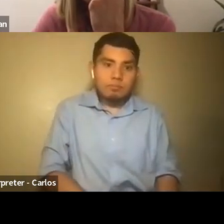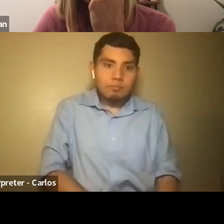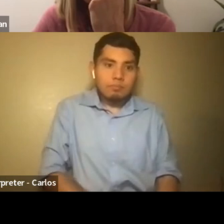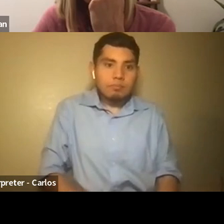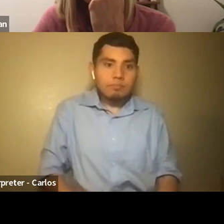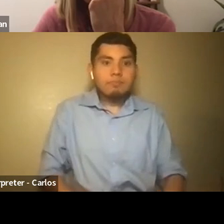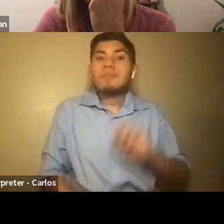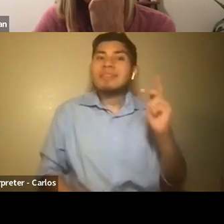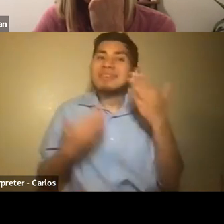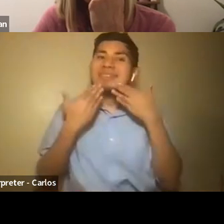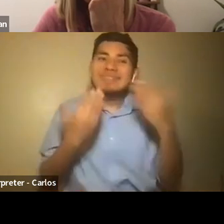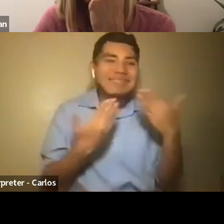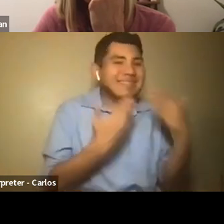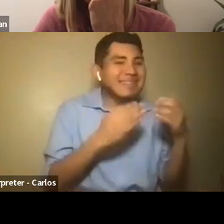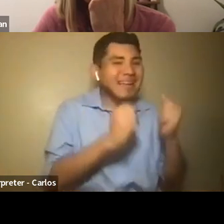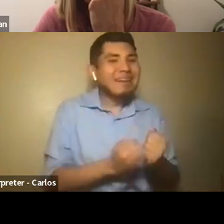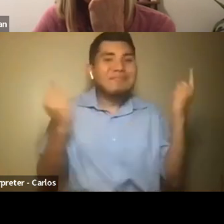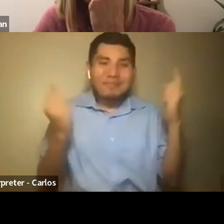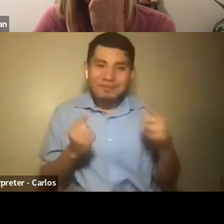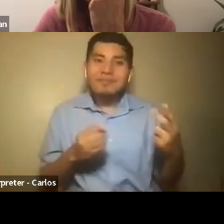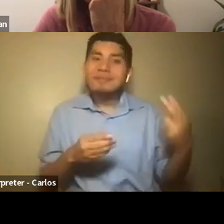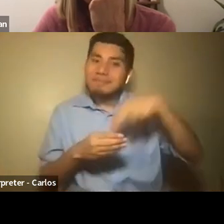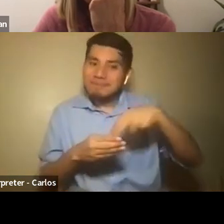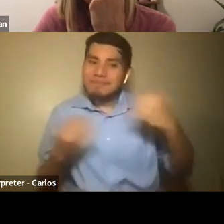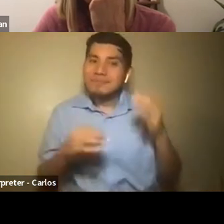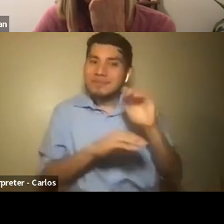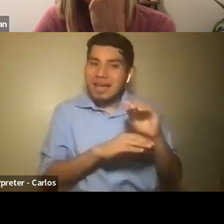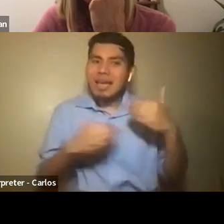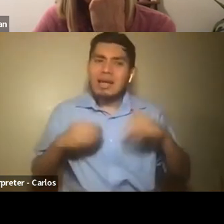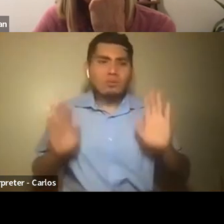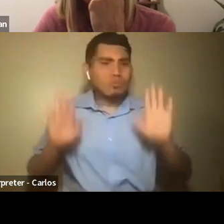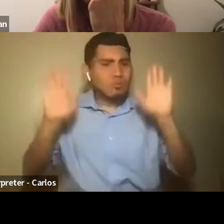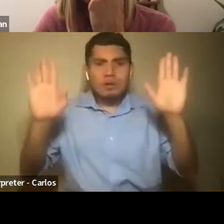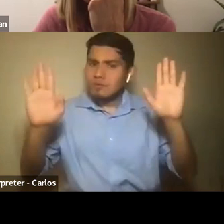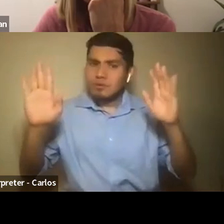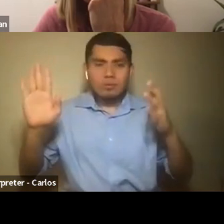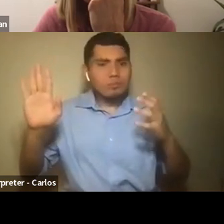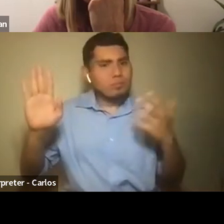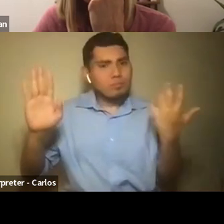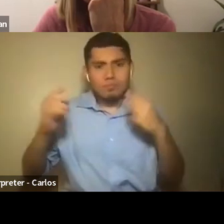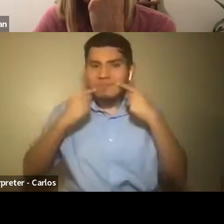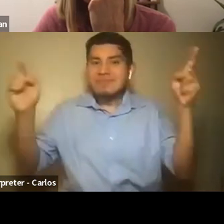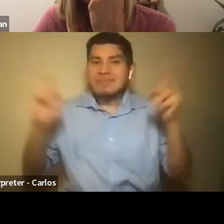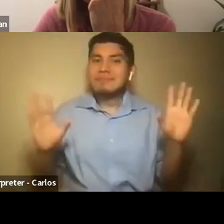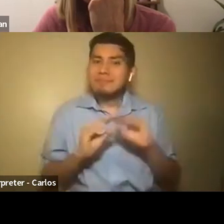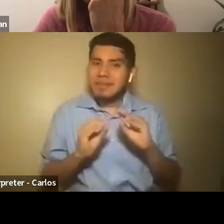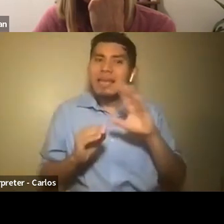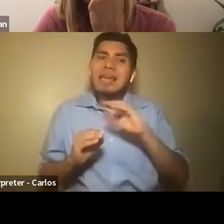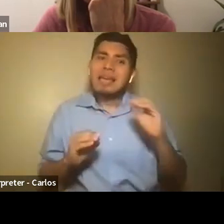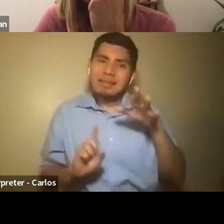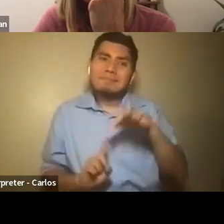Okay, I want to thank everyone for participating tonight. You had a wonderful turnout and really want to pay a